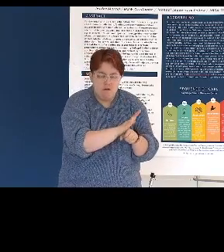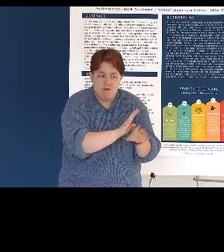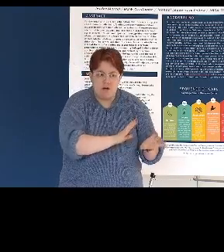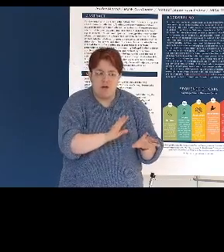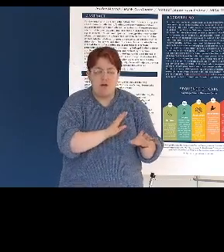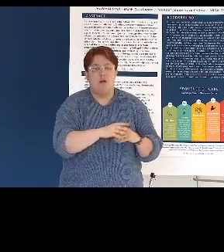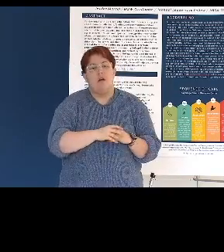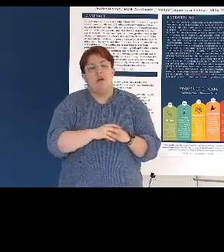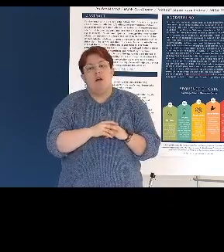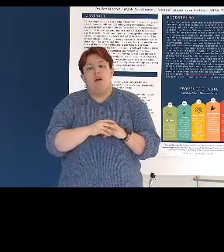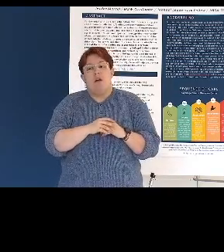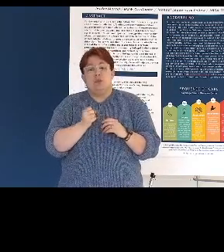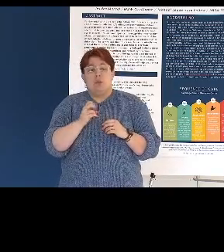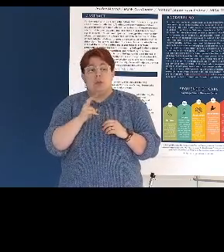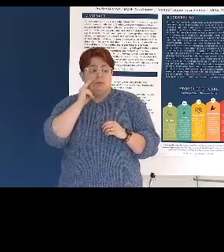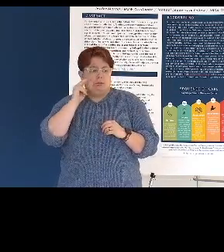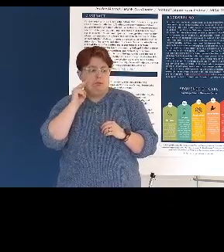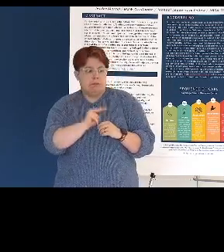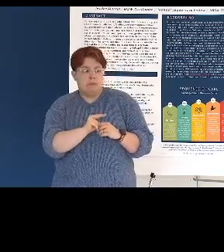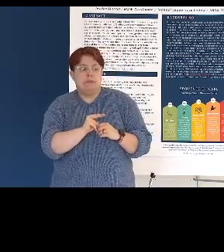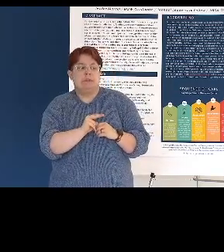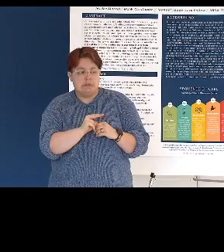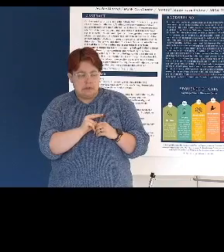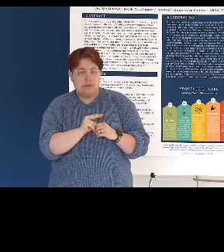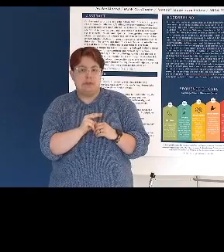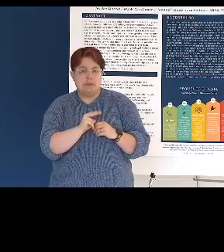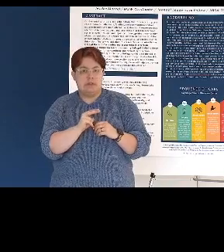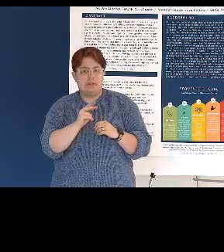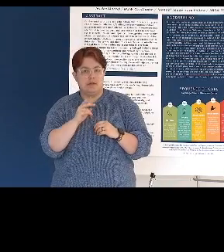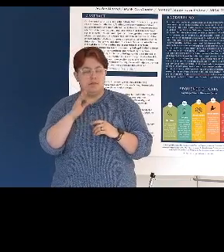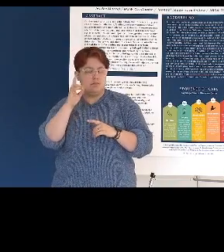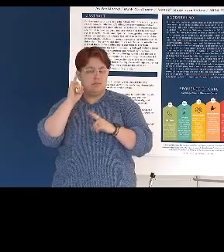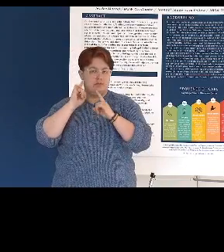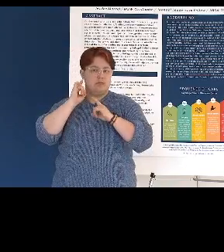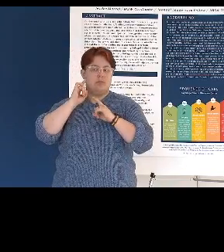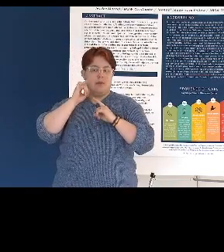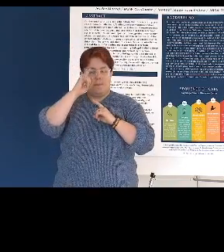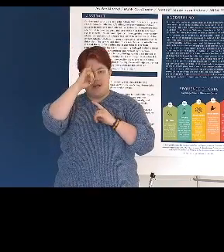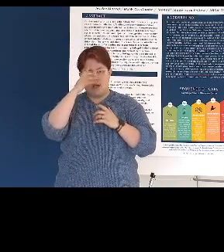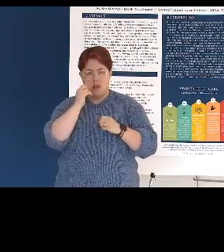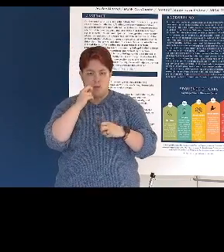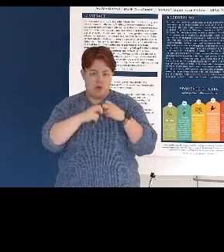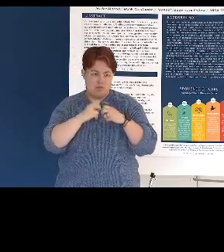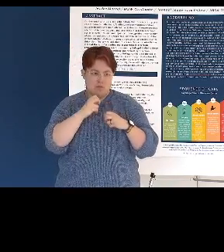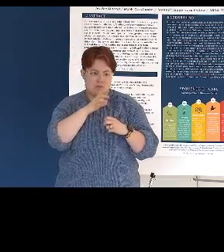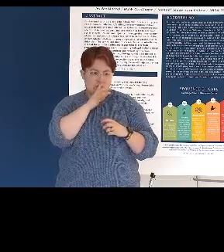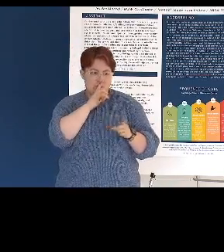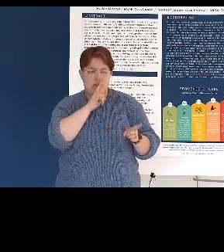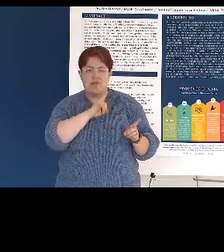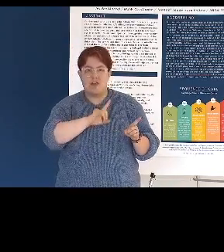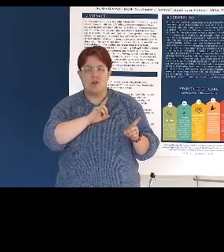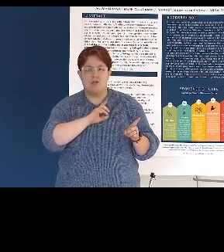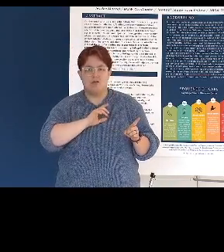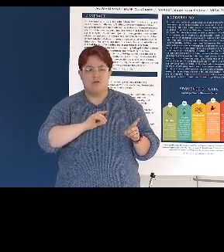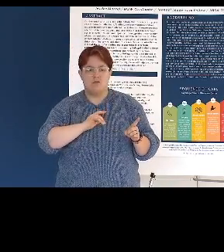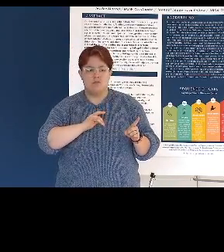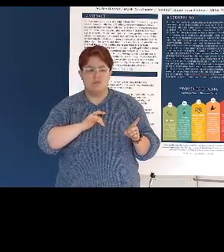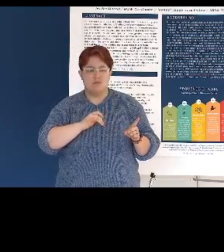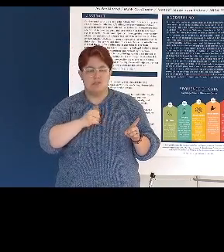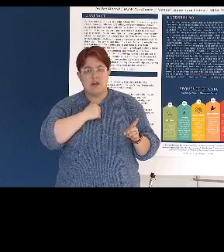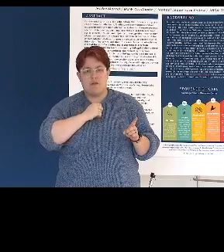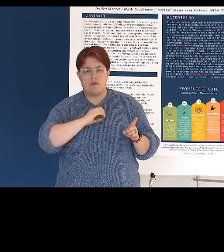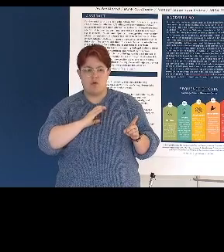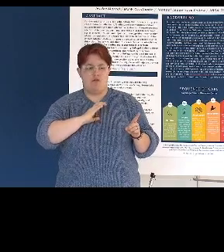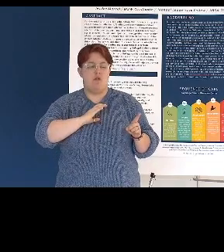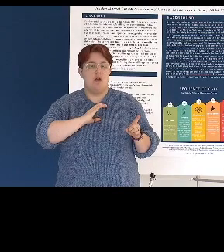only are all of those mental health consequences we talked about at the beginning, but also just that their self-worth plummets because it was